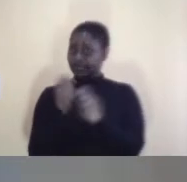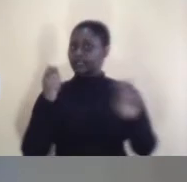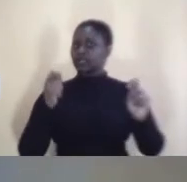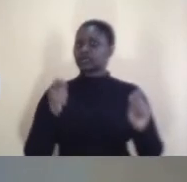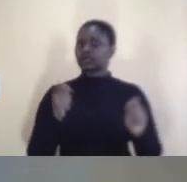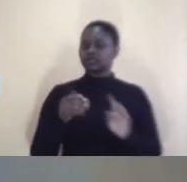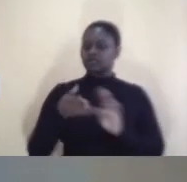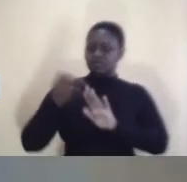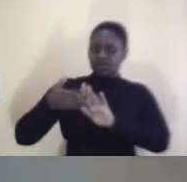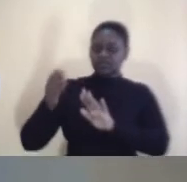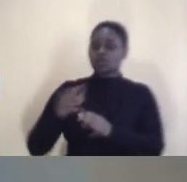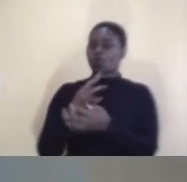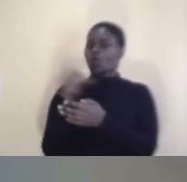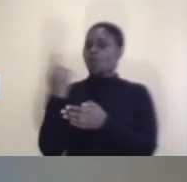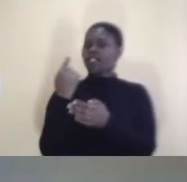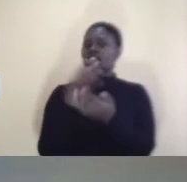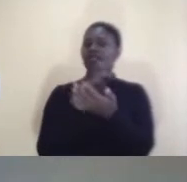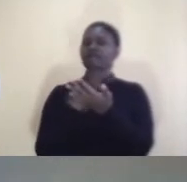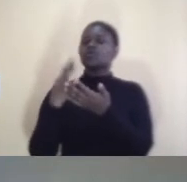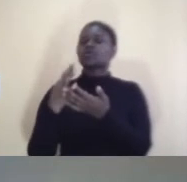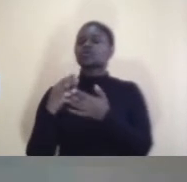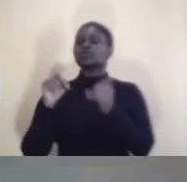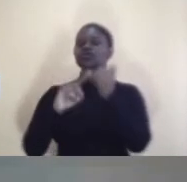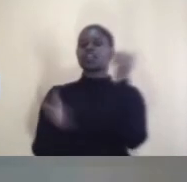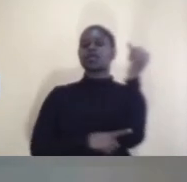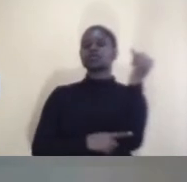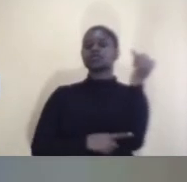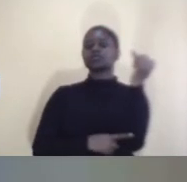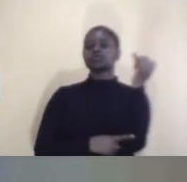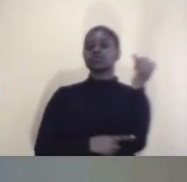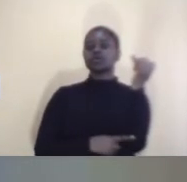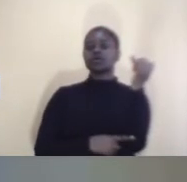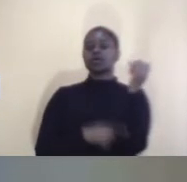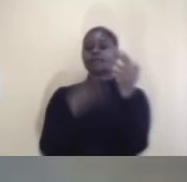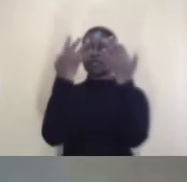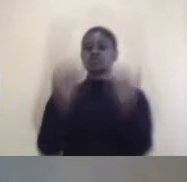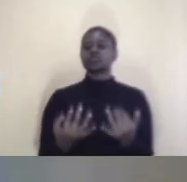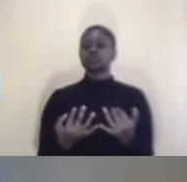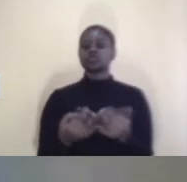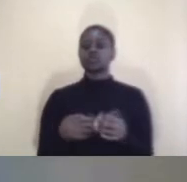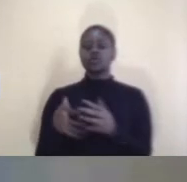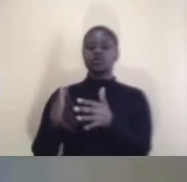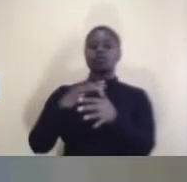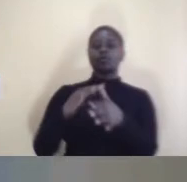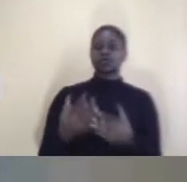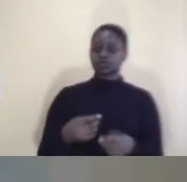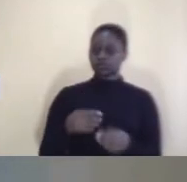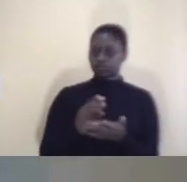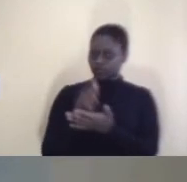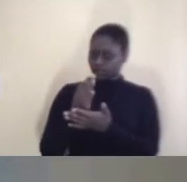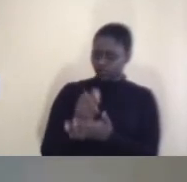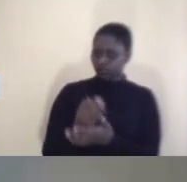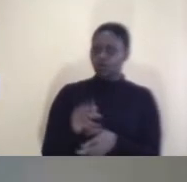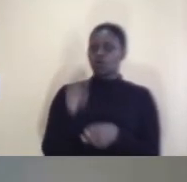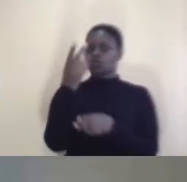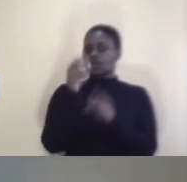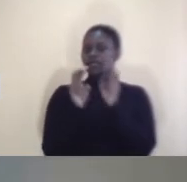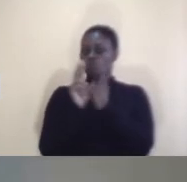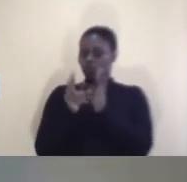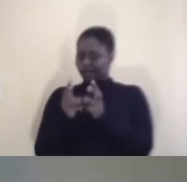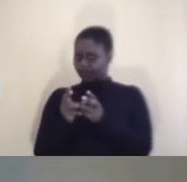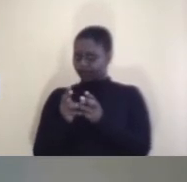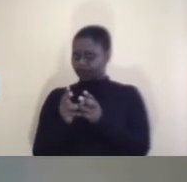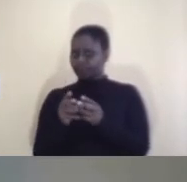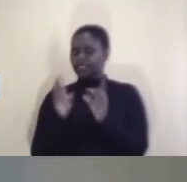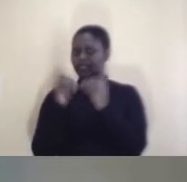of them are not operational, and only 400,000 rand in the last budget was allocated to repair them. Are we getting our priorities right? Since 2012, the department